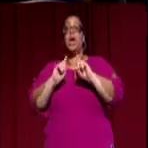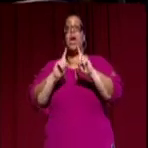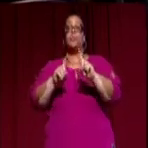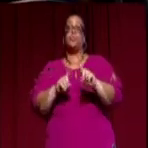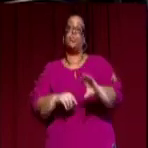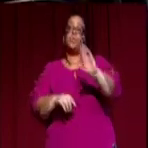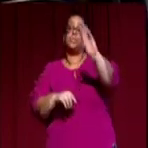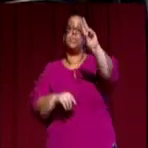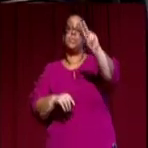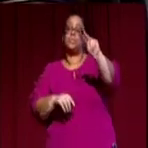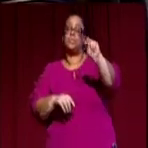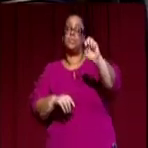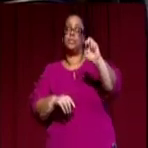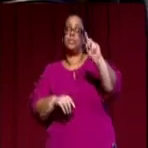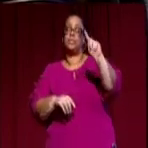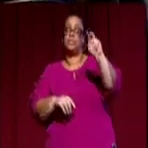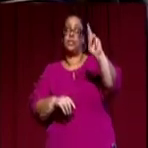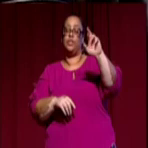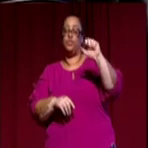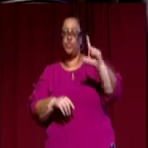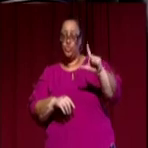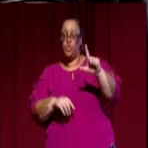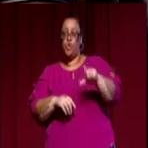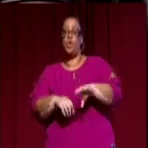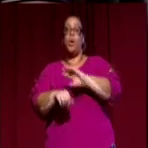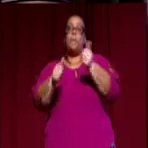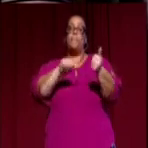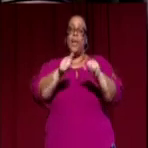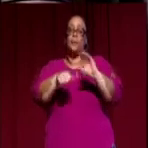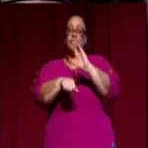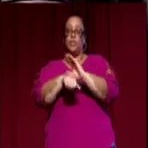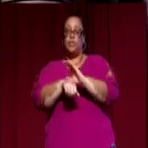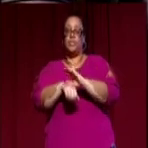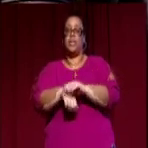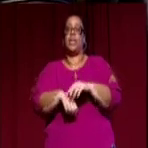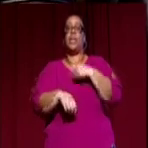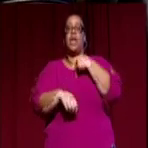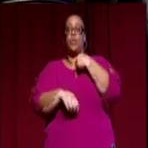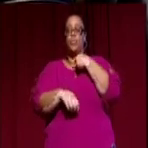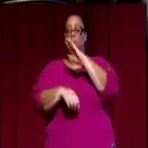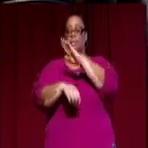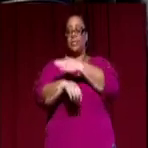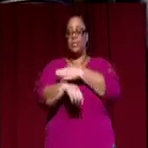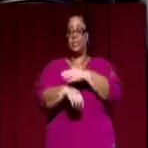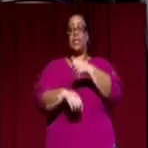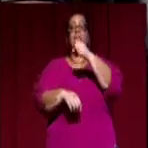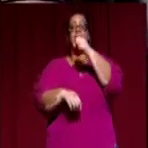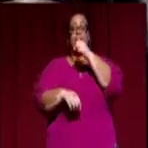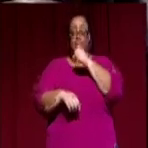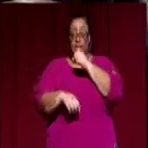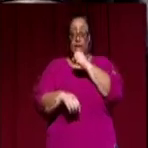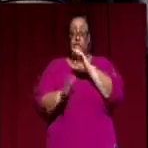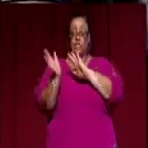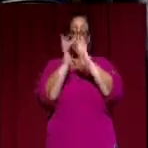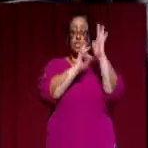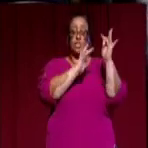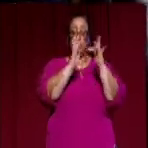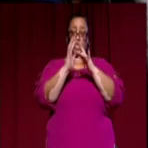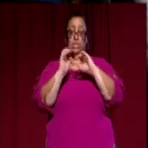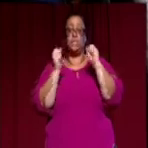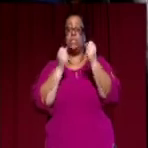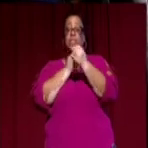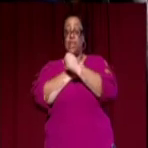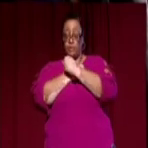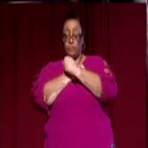Memorial Baptist Church. My mom would stand me up on the podium, sing Yes, Jesus Loves Me in my ear, and I would mimic my